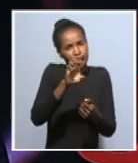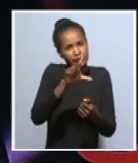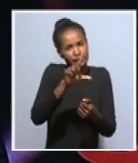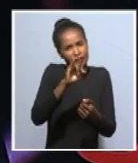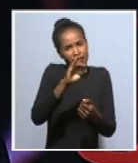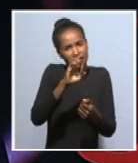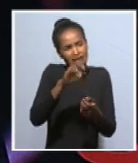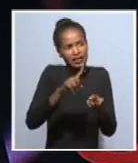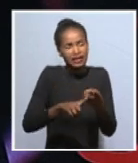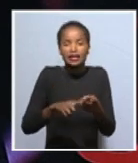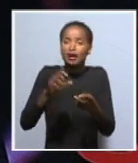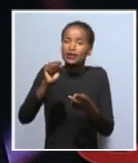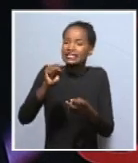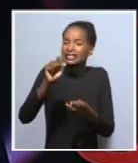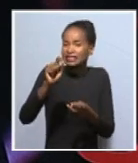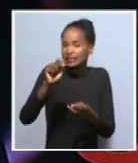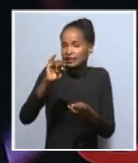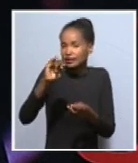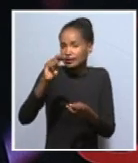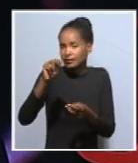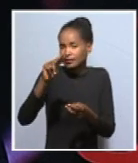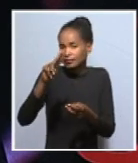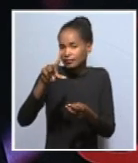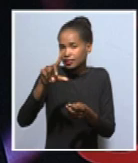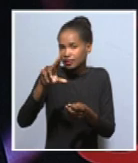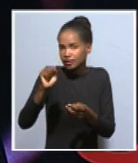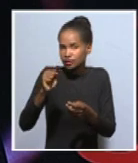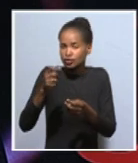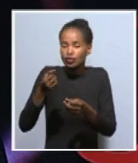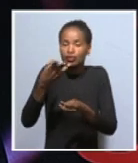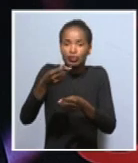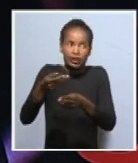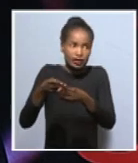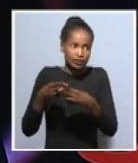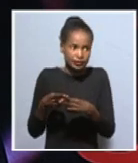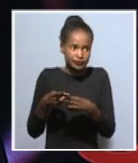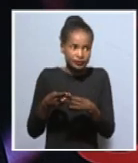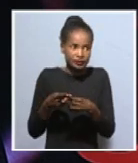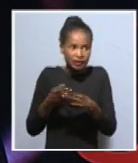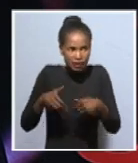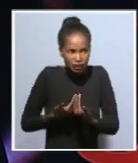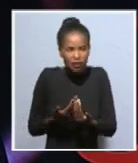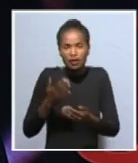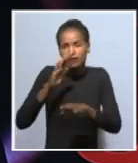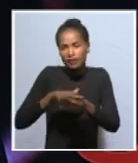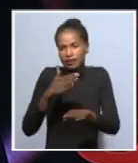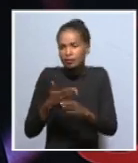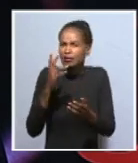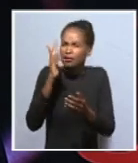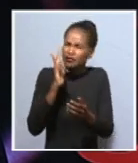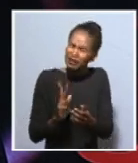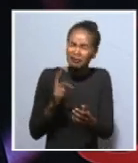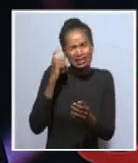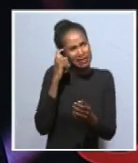part is then the loans. All right, it's to assist with increasing production. So whether that is now for cropping